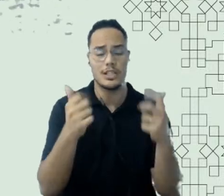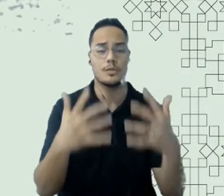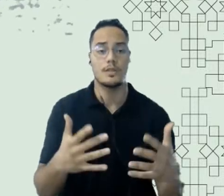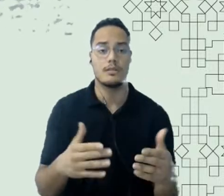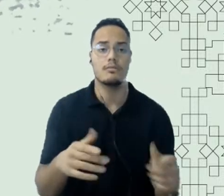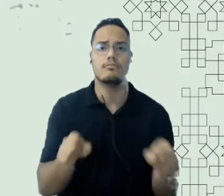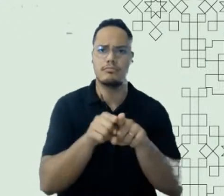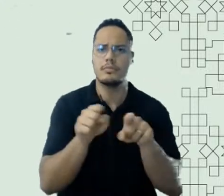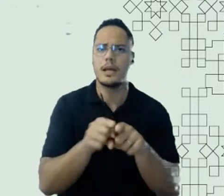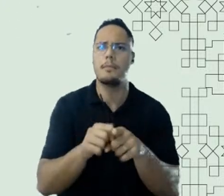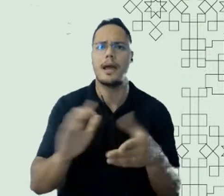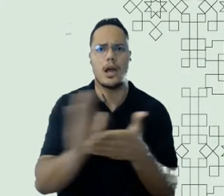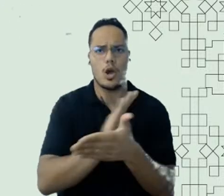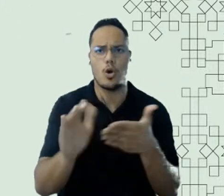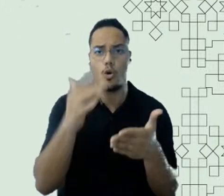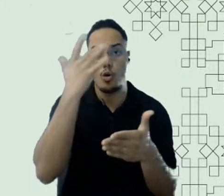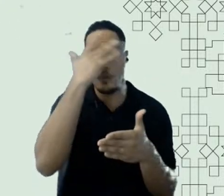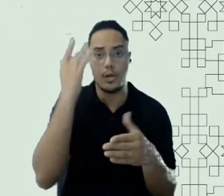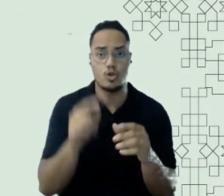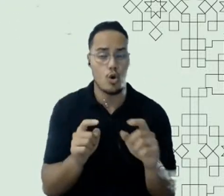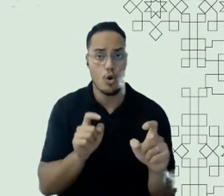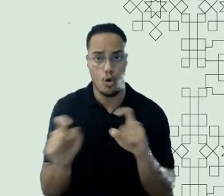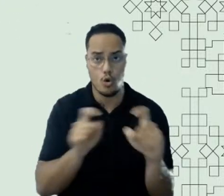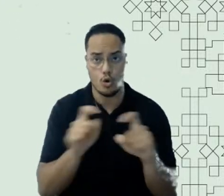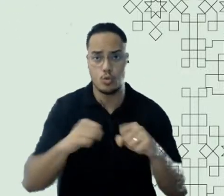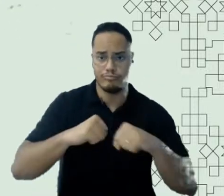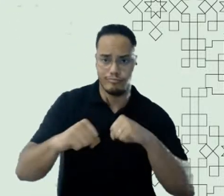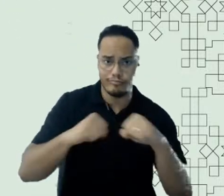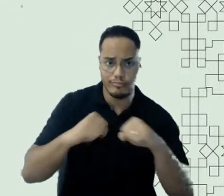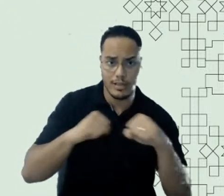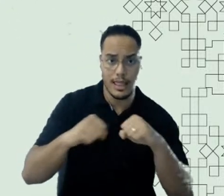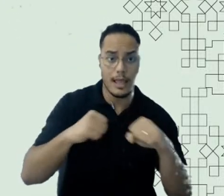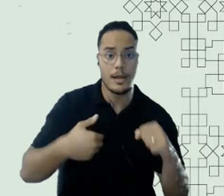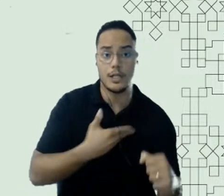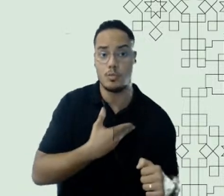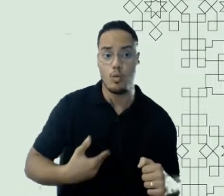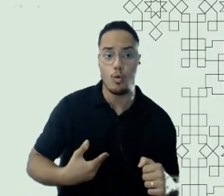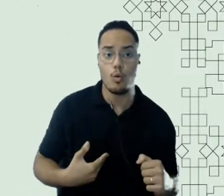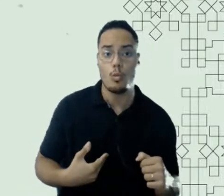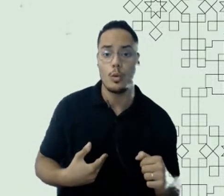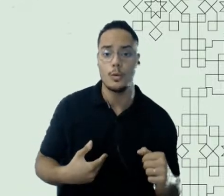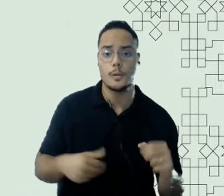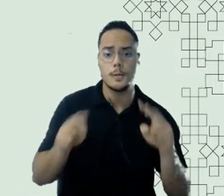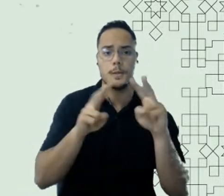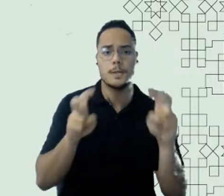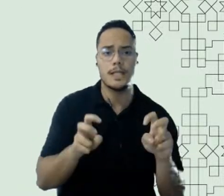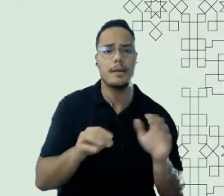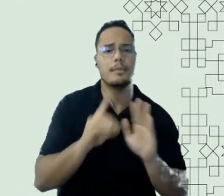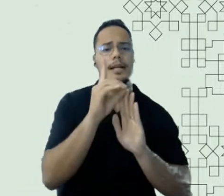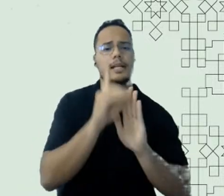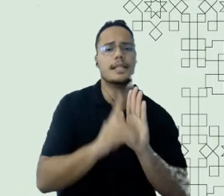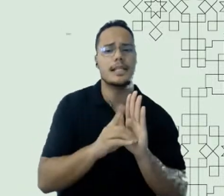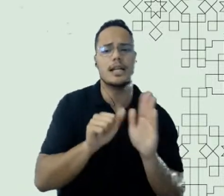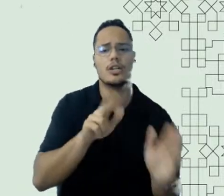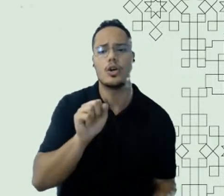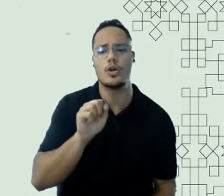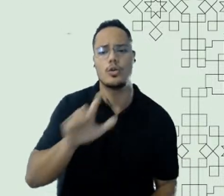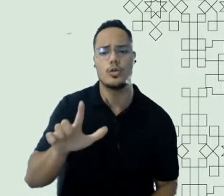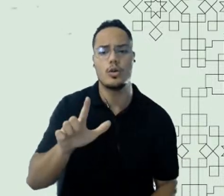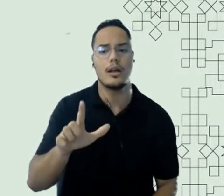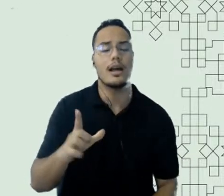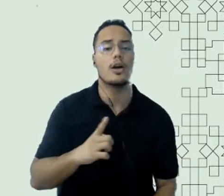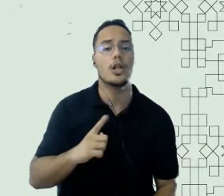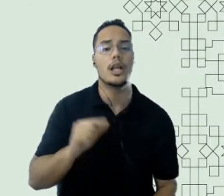debate now about copyright on internet, they were not debating